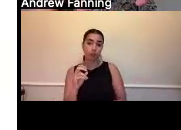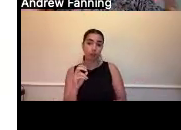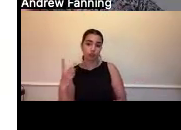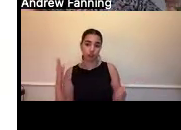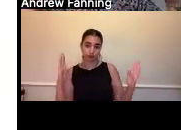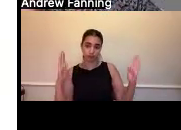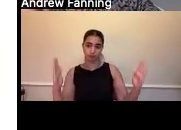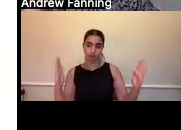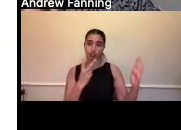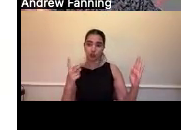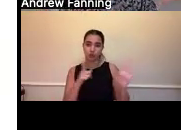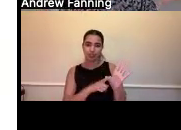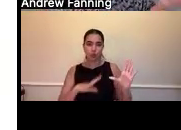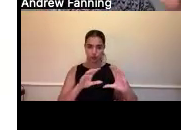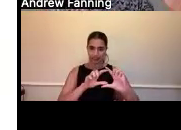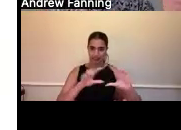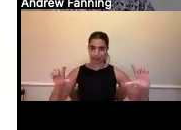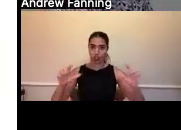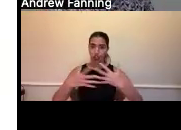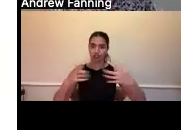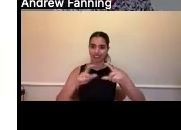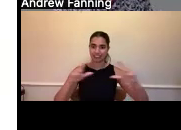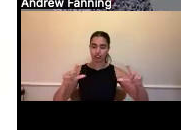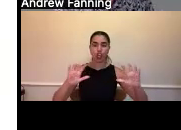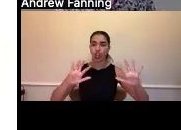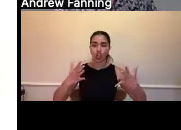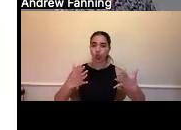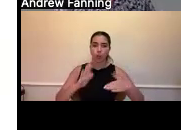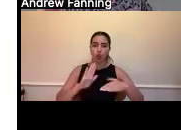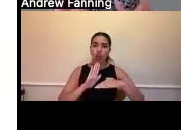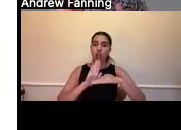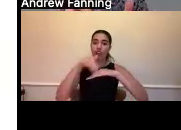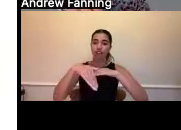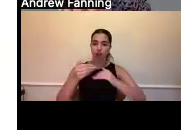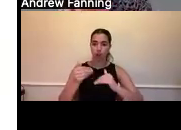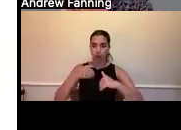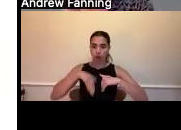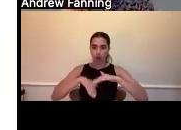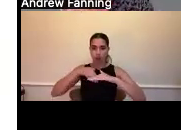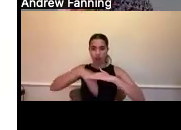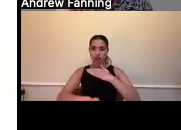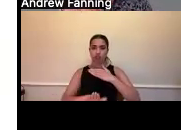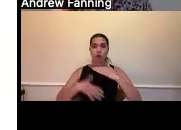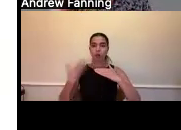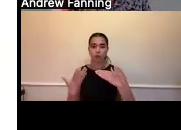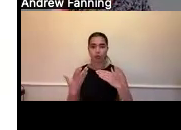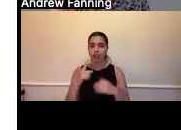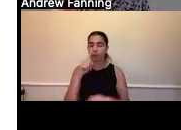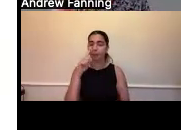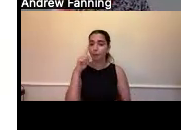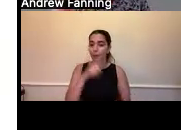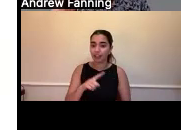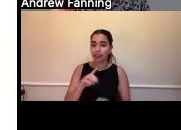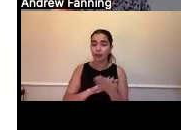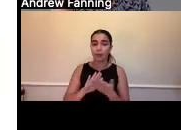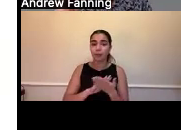be in that green space with no shortfall or overshoot. And the pink bars, they show a reduction in shortfall or